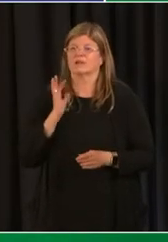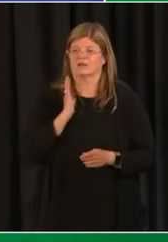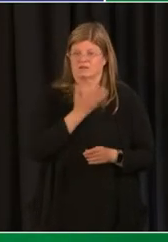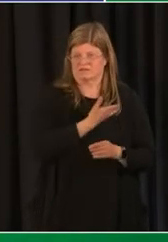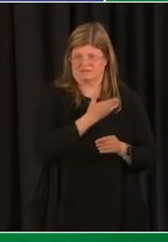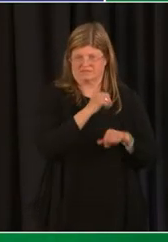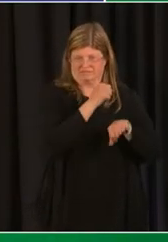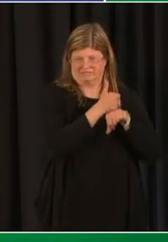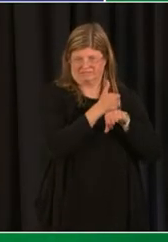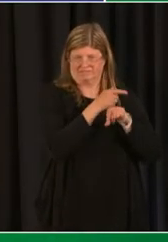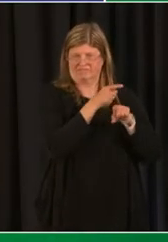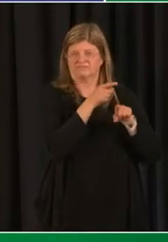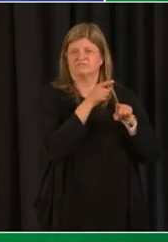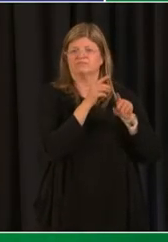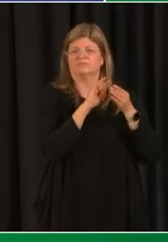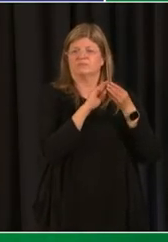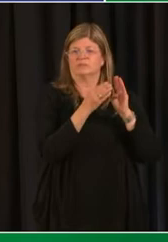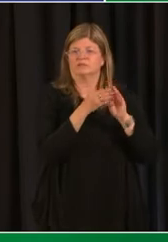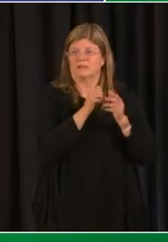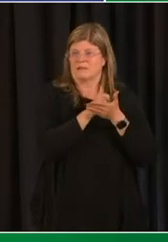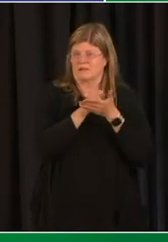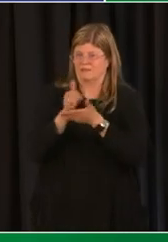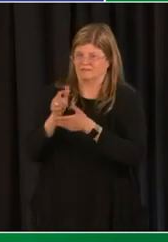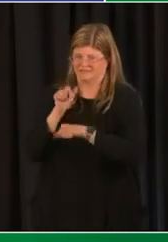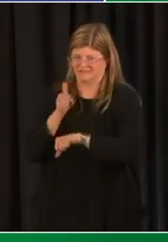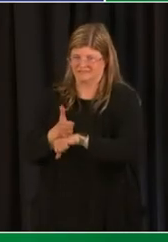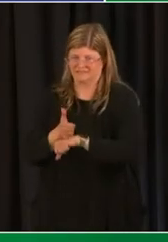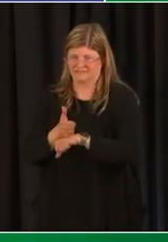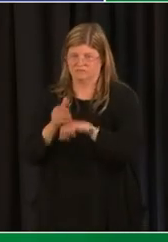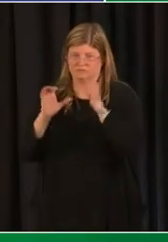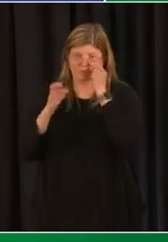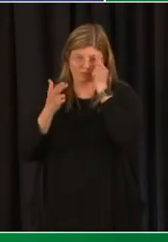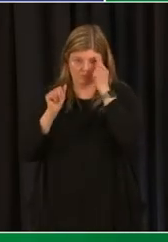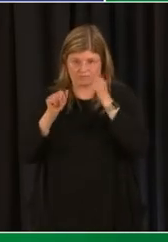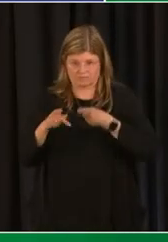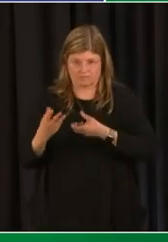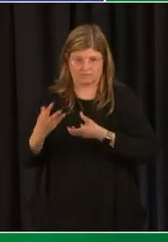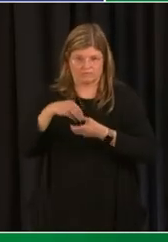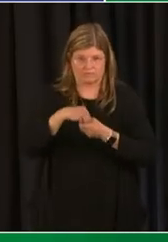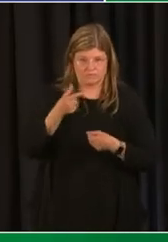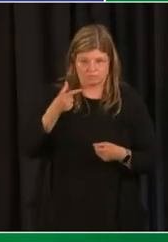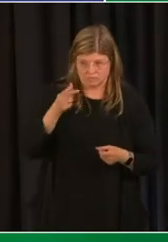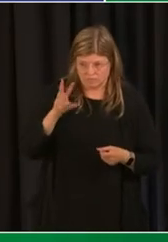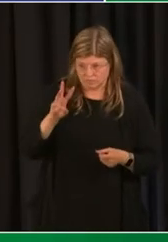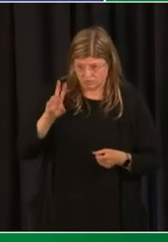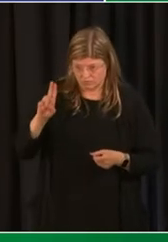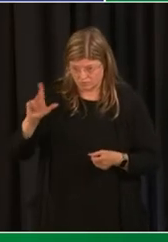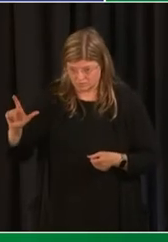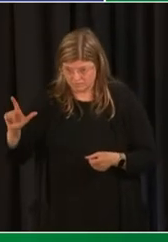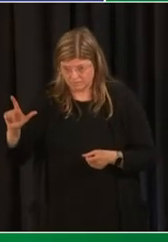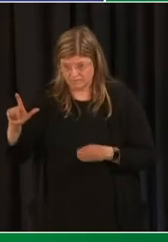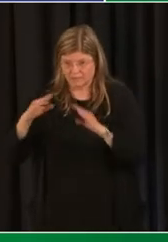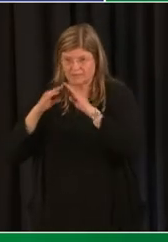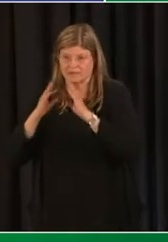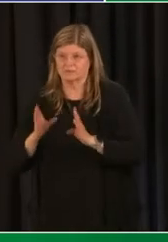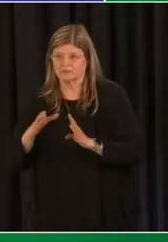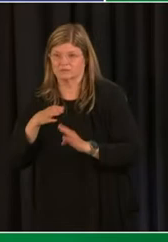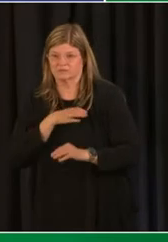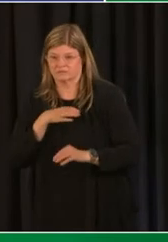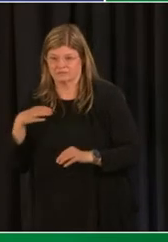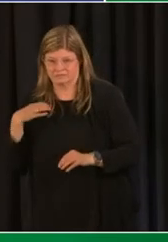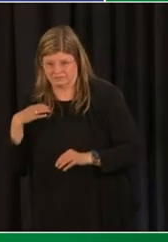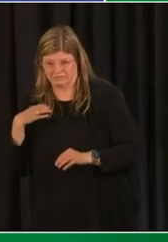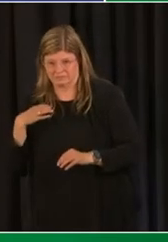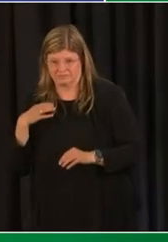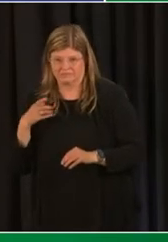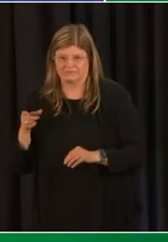community-based organizations that's helping us to implement CHAP, including the Greater Washington Urban League, Housing Counseling Services, and the